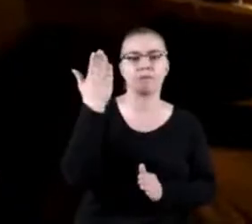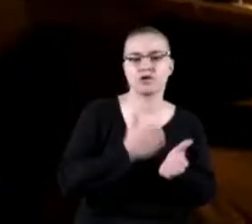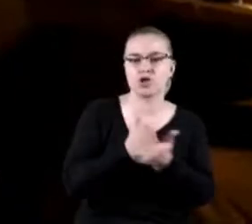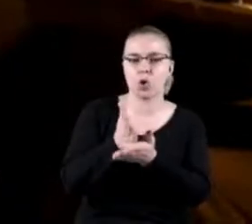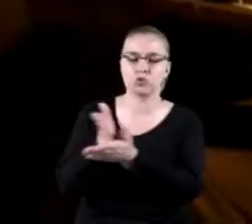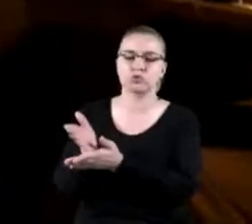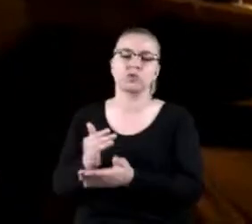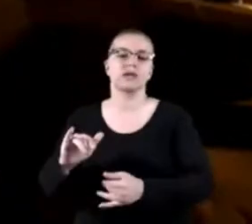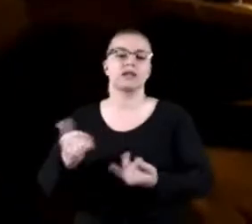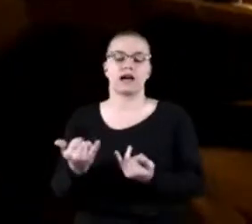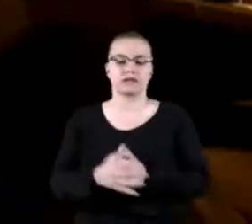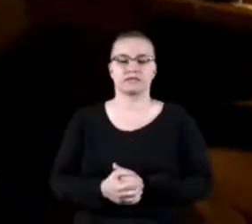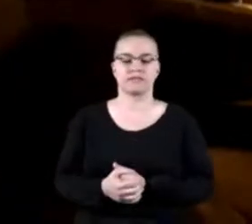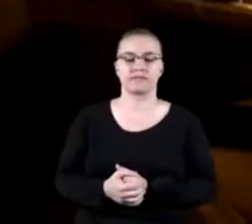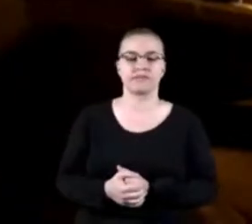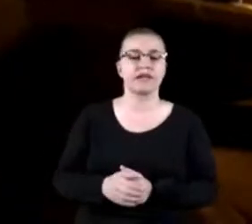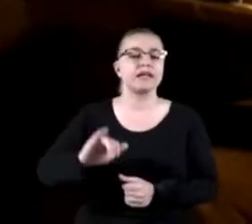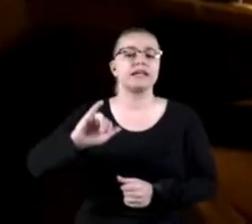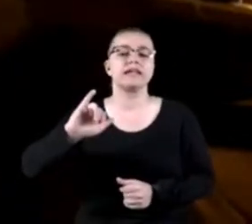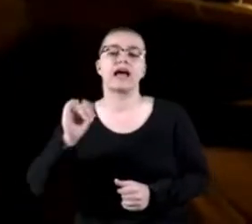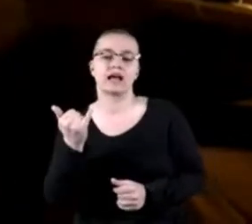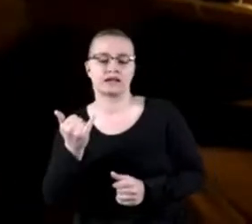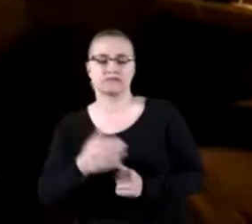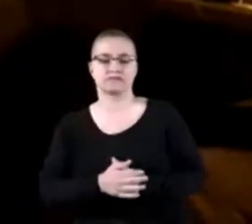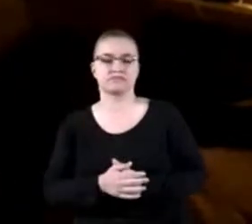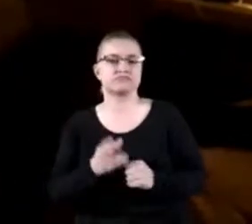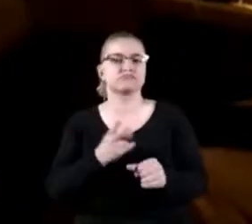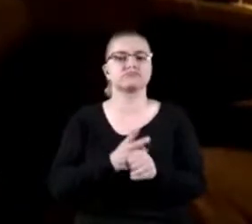they managed to have access to that